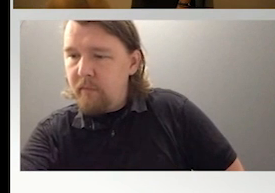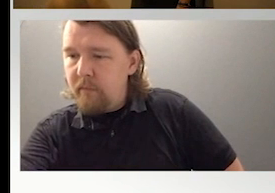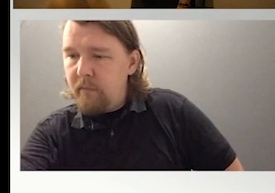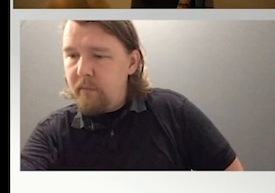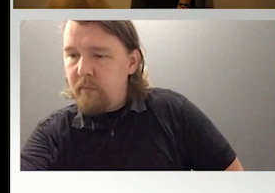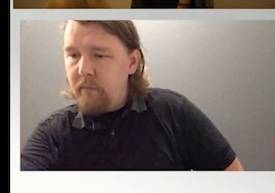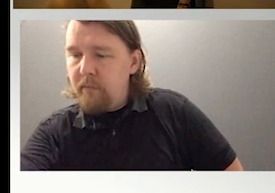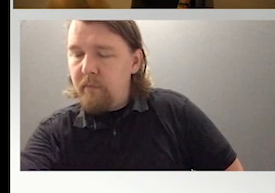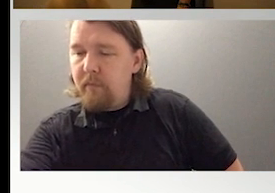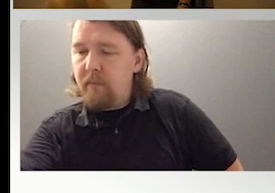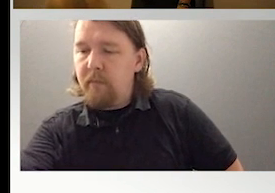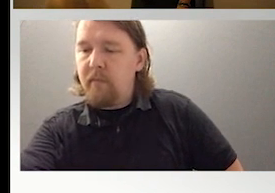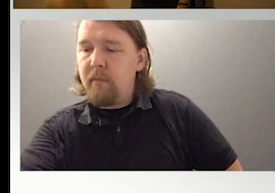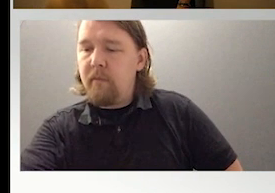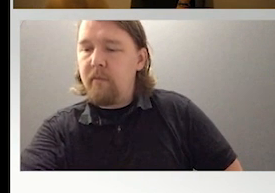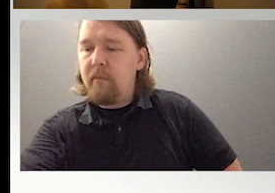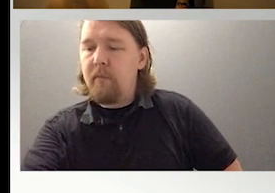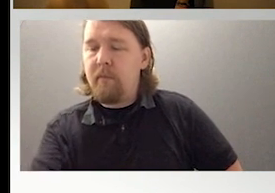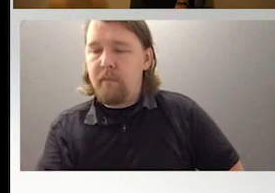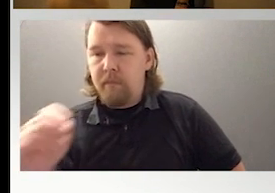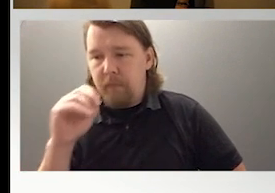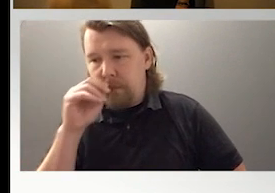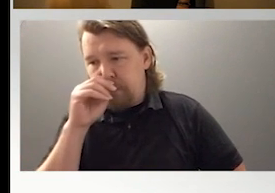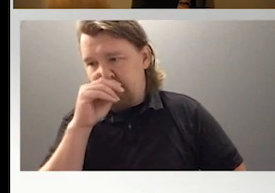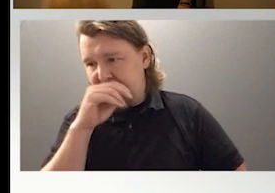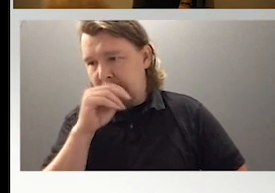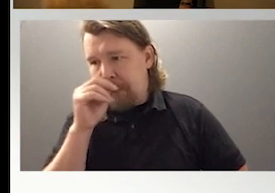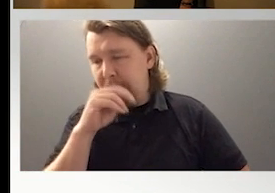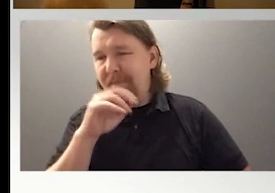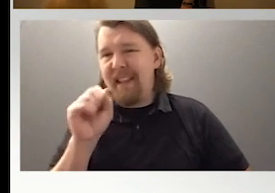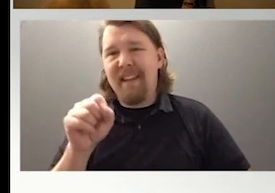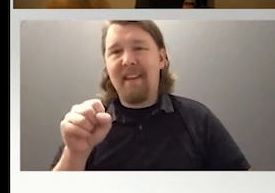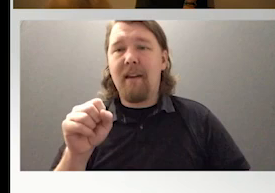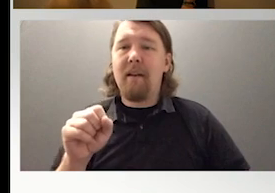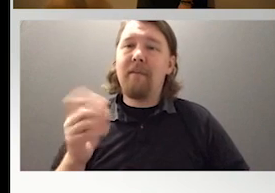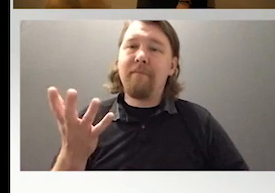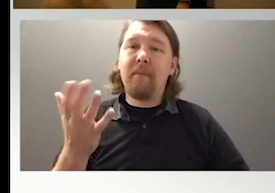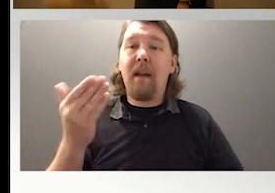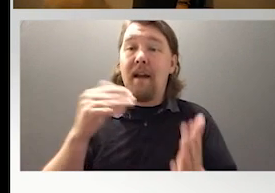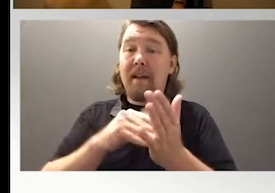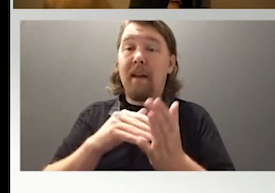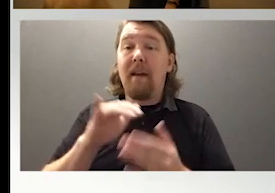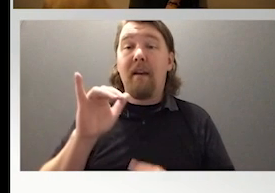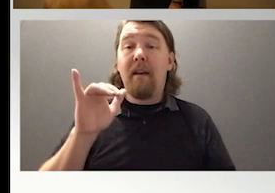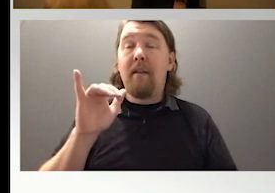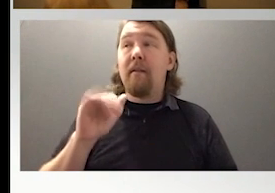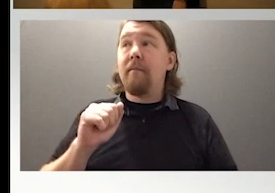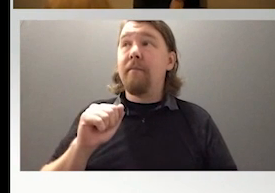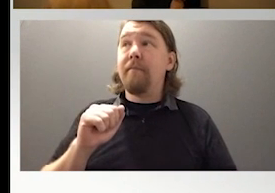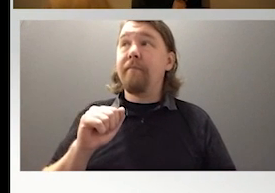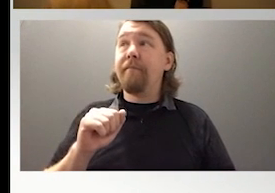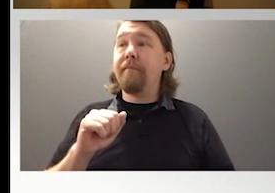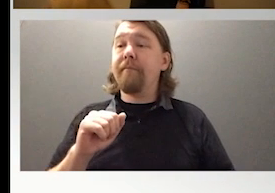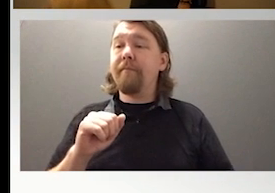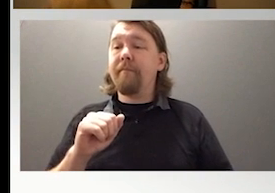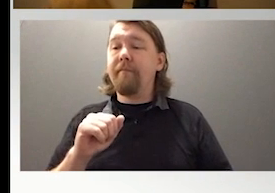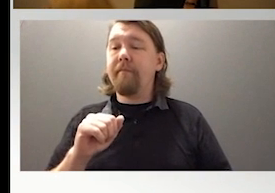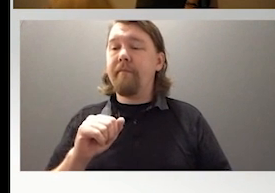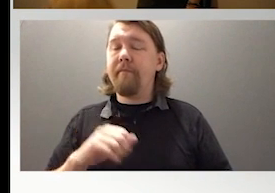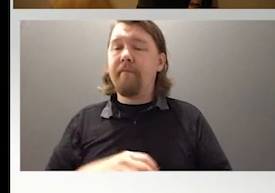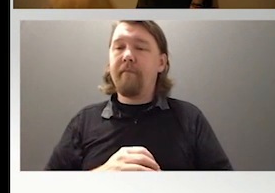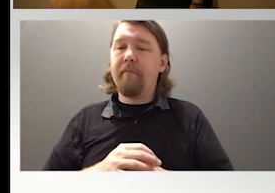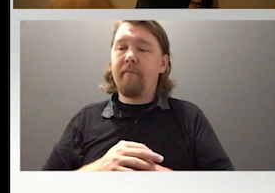this is an adult, it should not be under your insurance. Yeah, well, again, that's really,